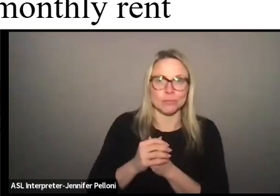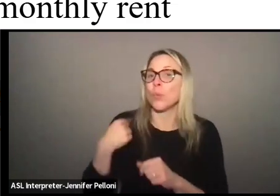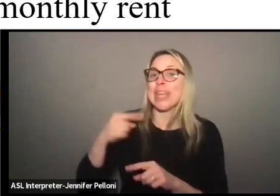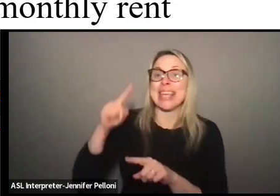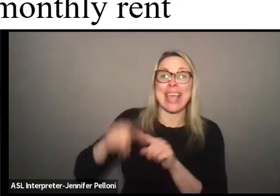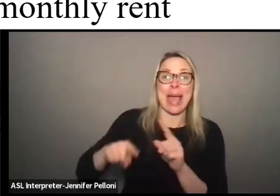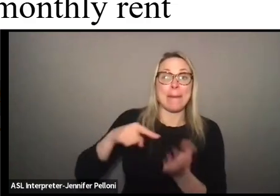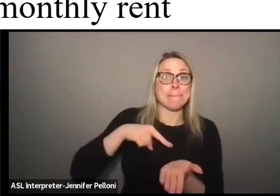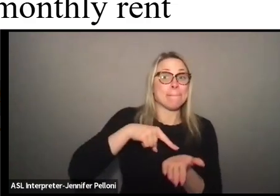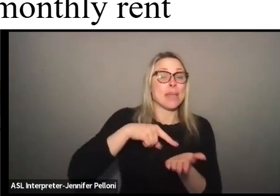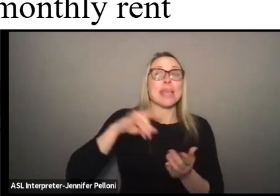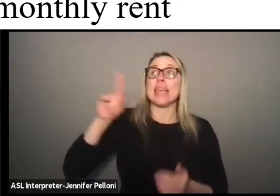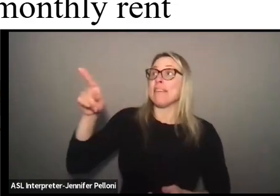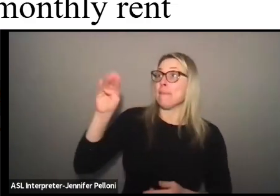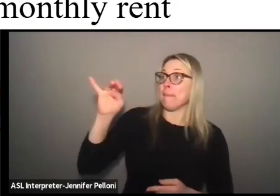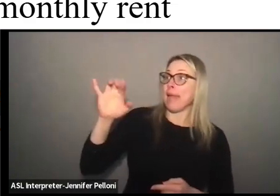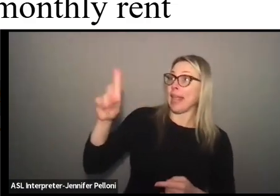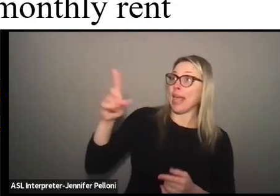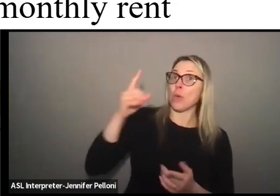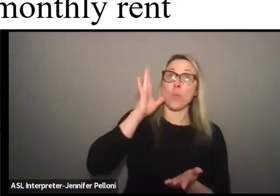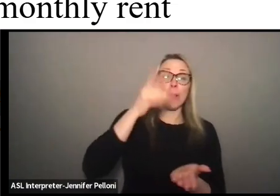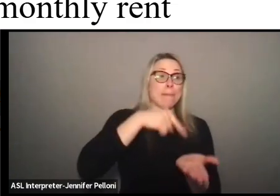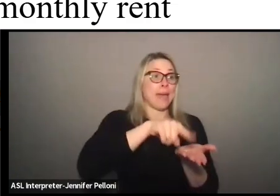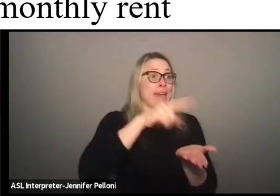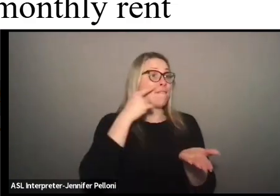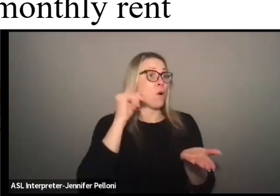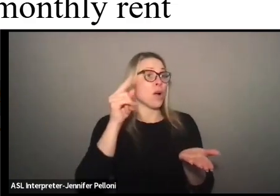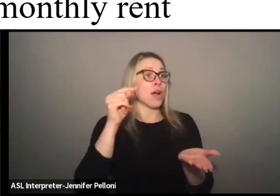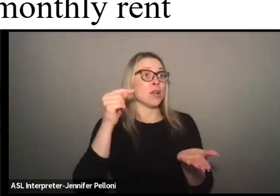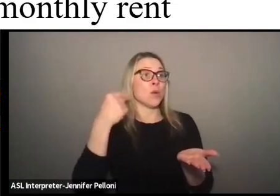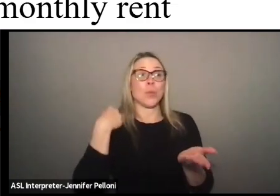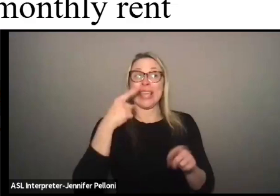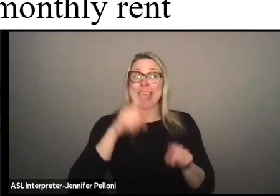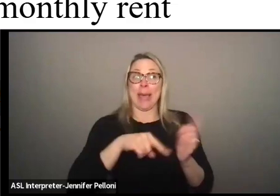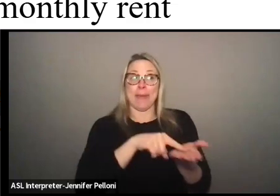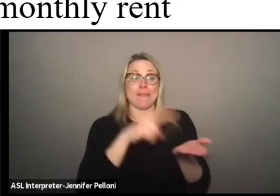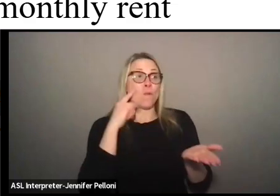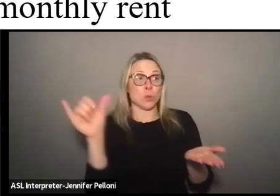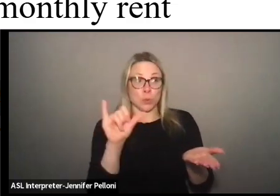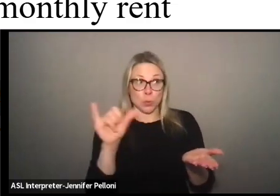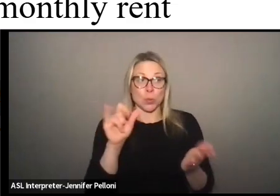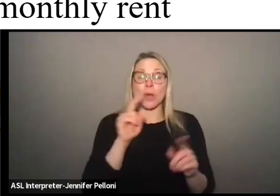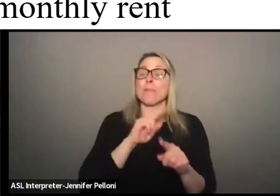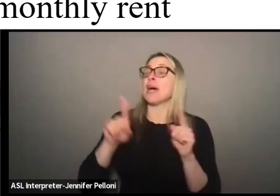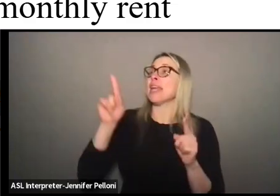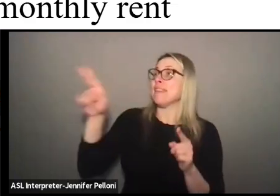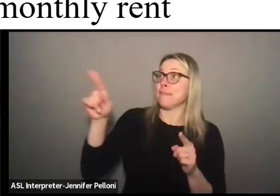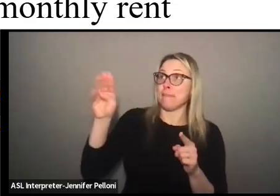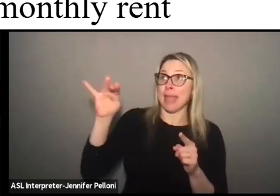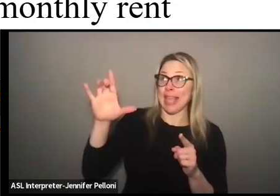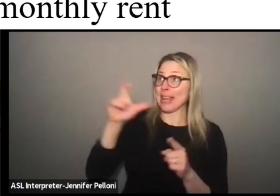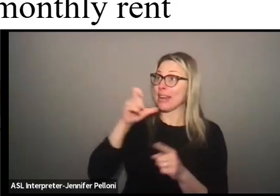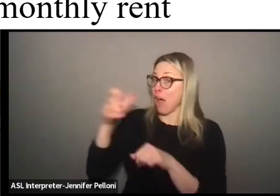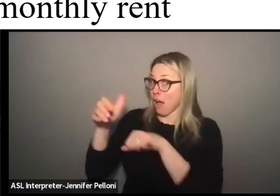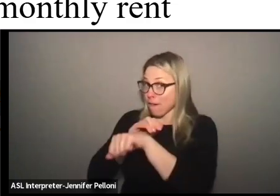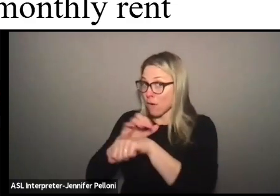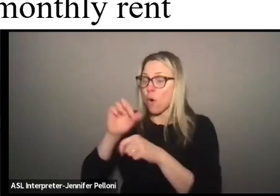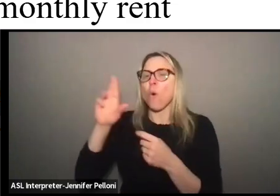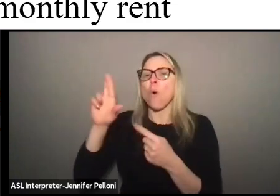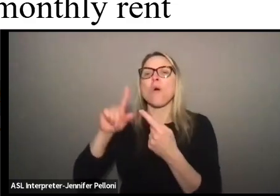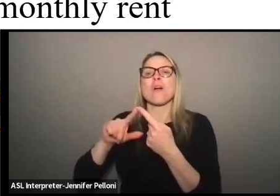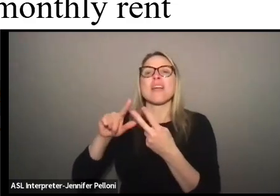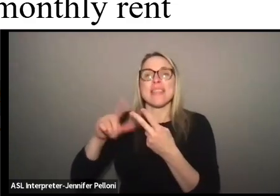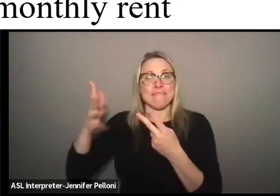pay for things that Medicaid covers, but we can supplement what Medicaid either does not cover or